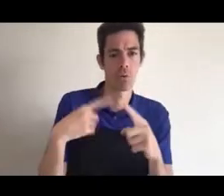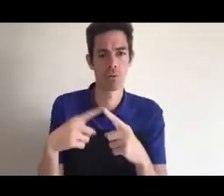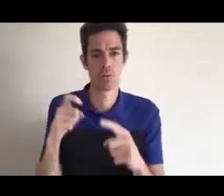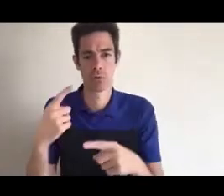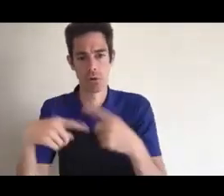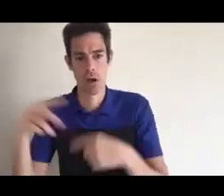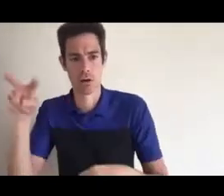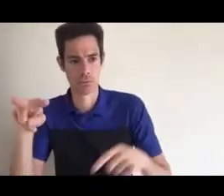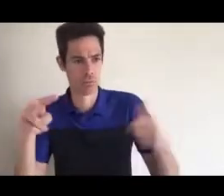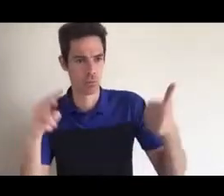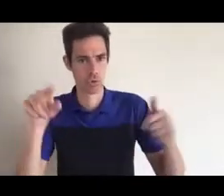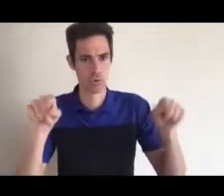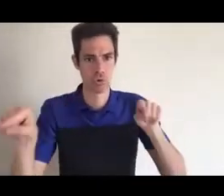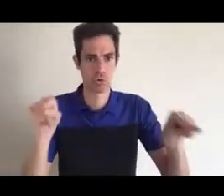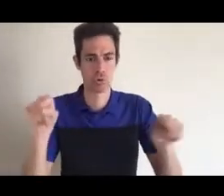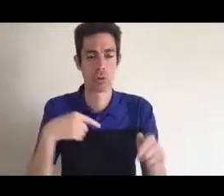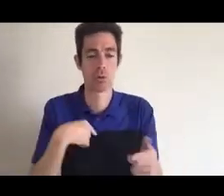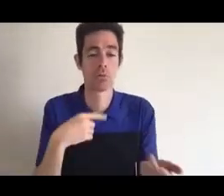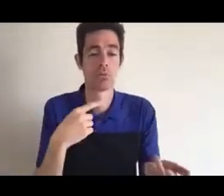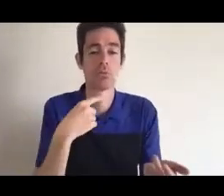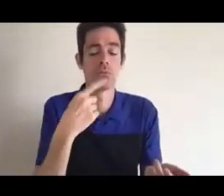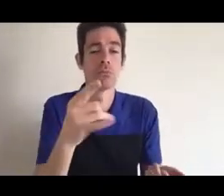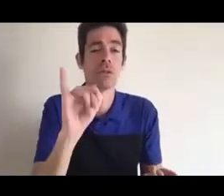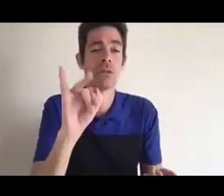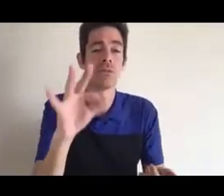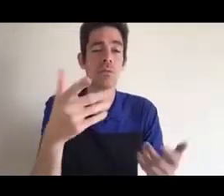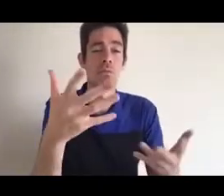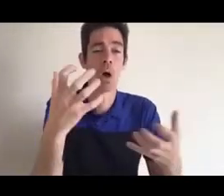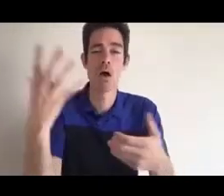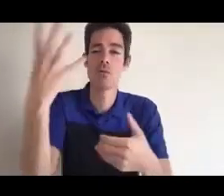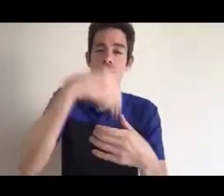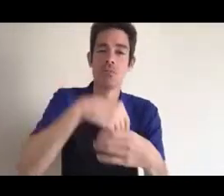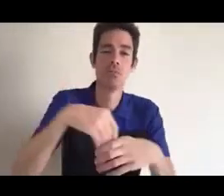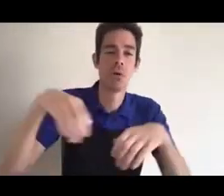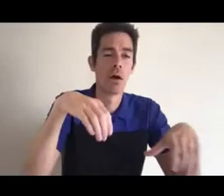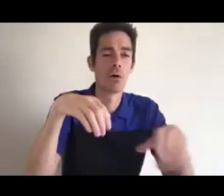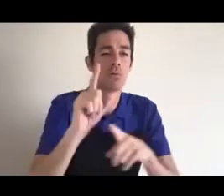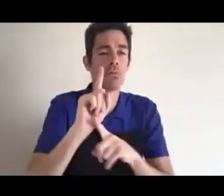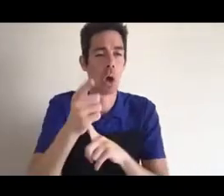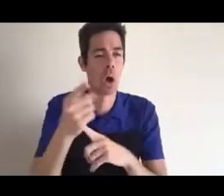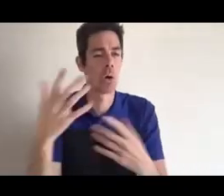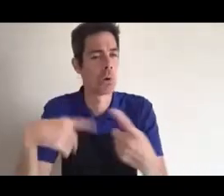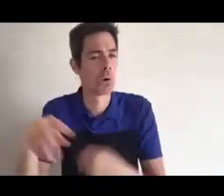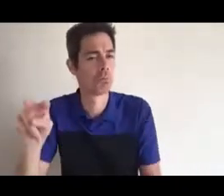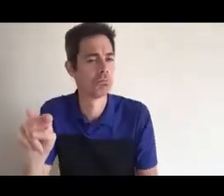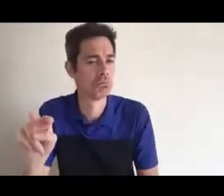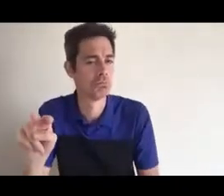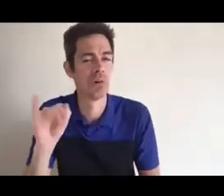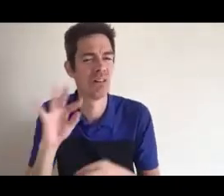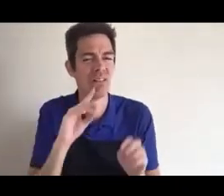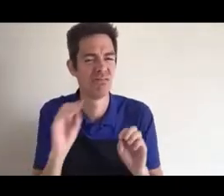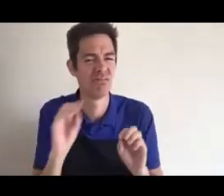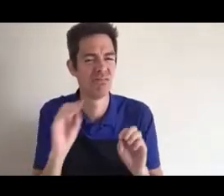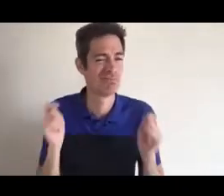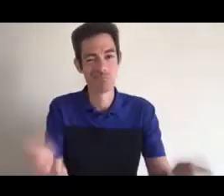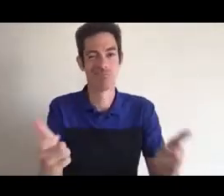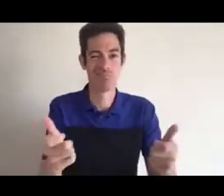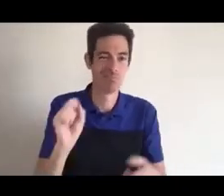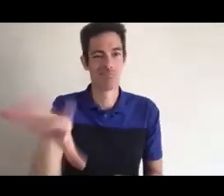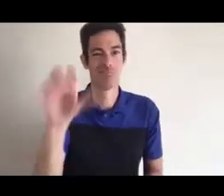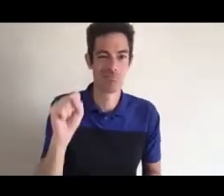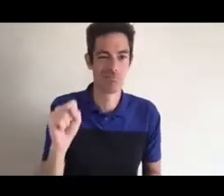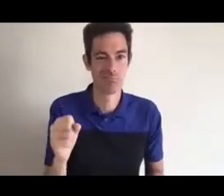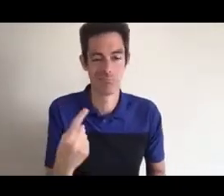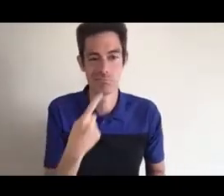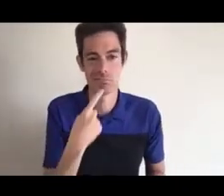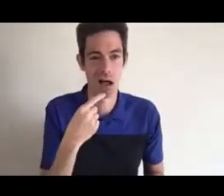do you need to say it or when do you need to sign it? So I think if you want to incorporate an action in the moment, you can